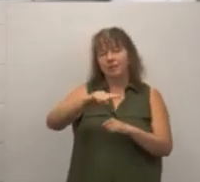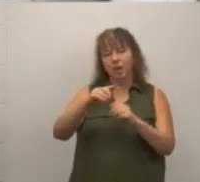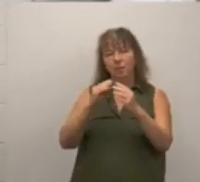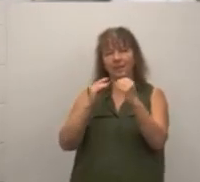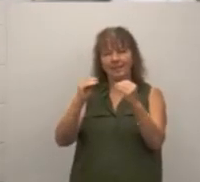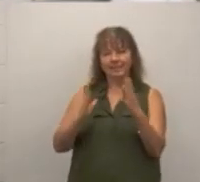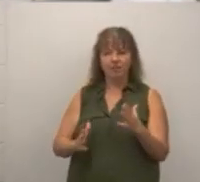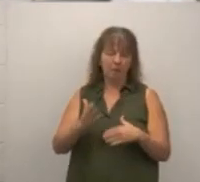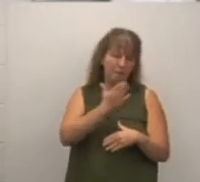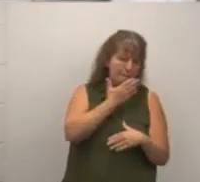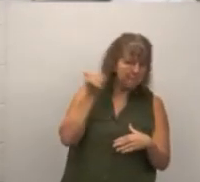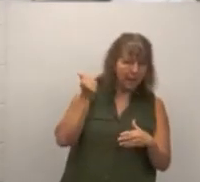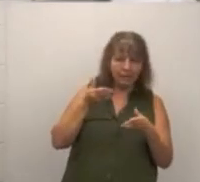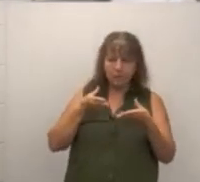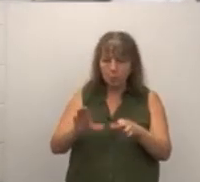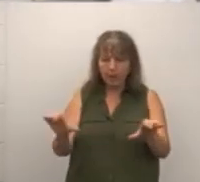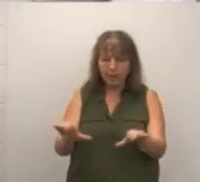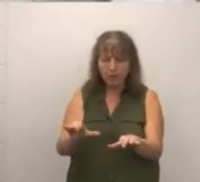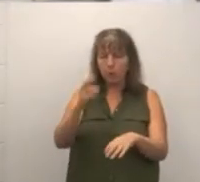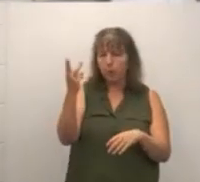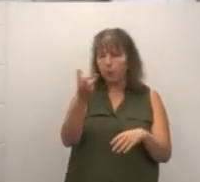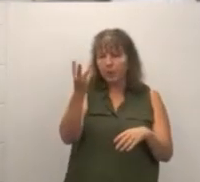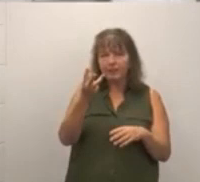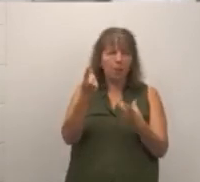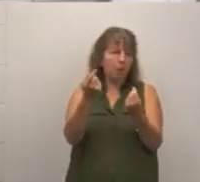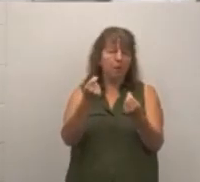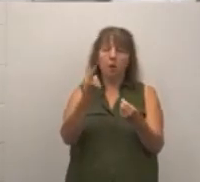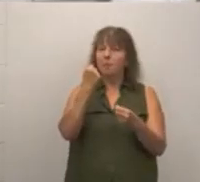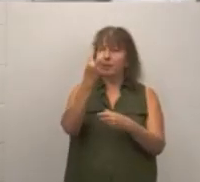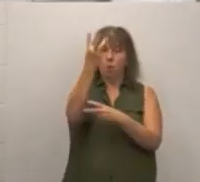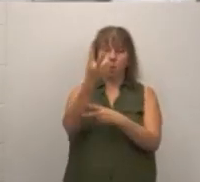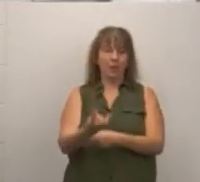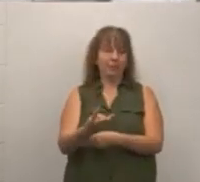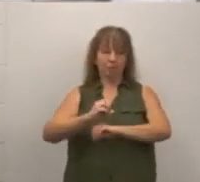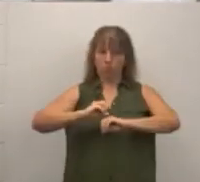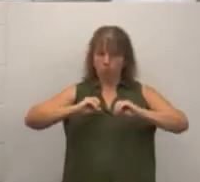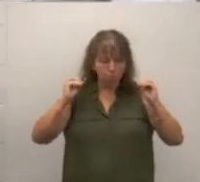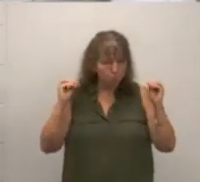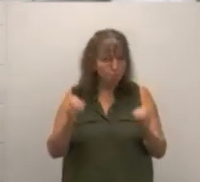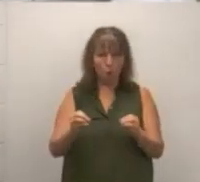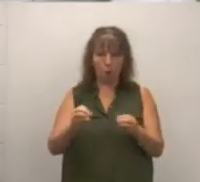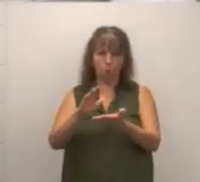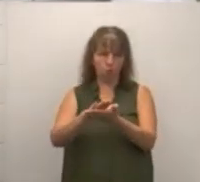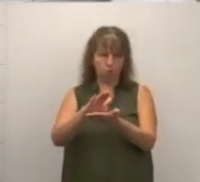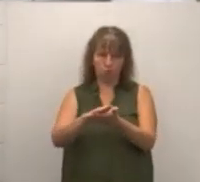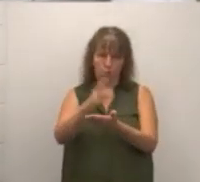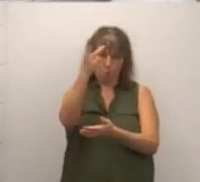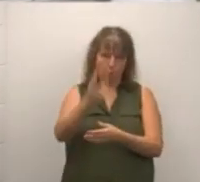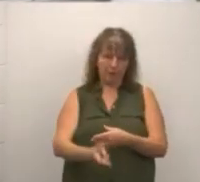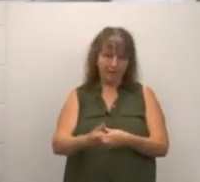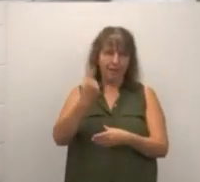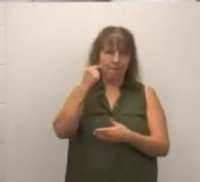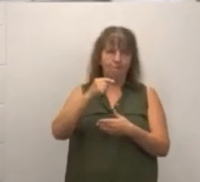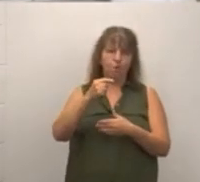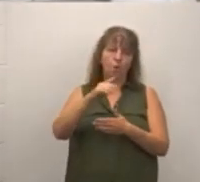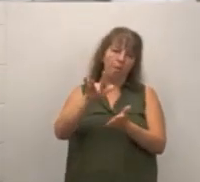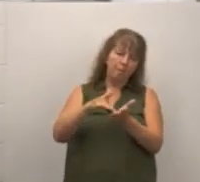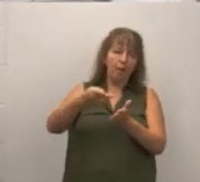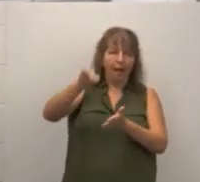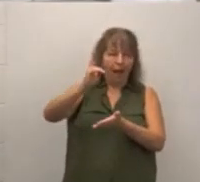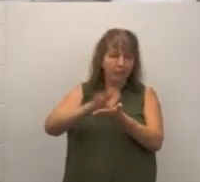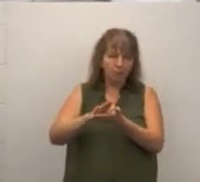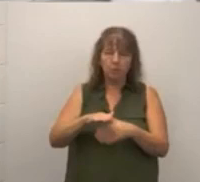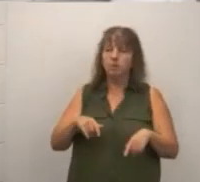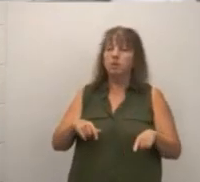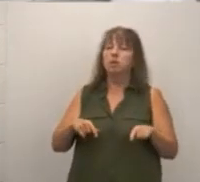best practices for how we would use the Wednesday full remote day at the secondary level. One of the things that we're keeping in mind